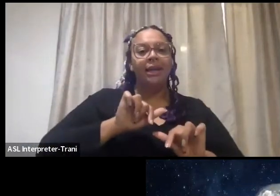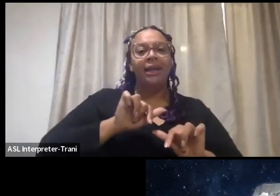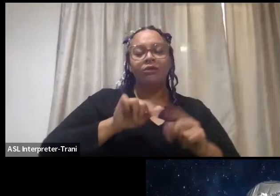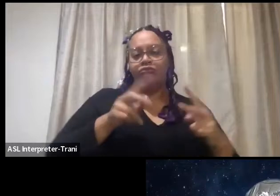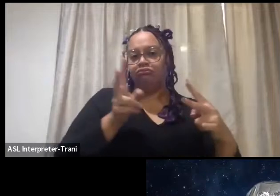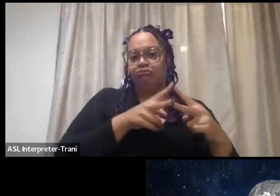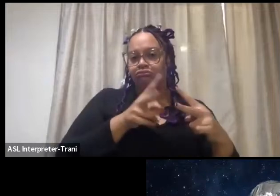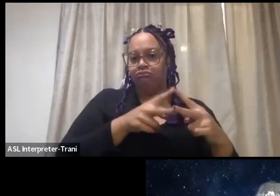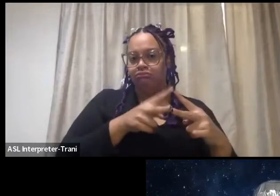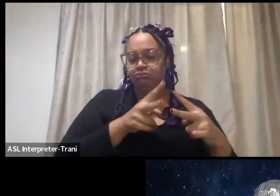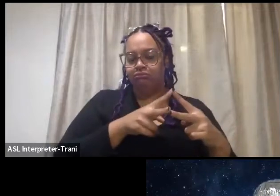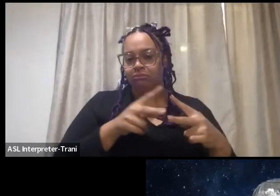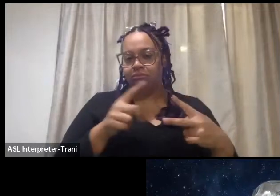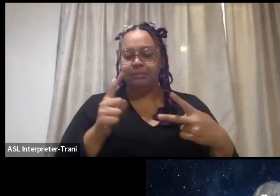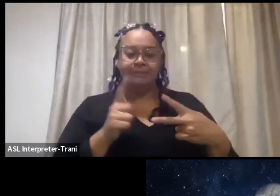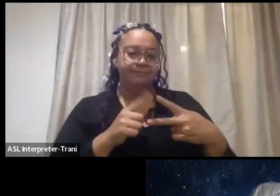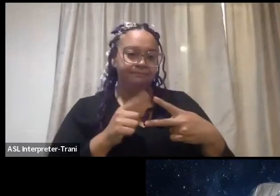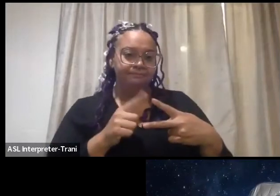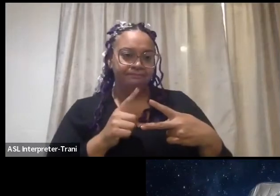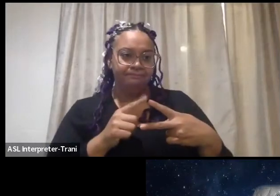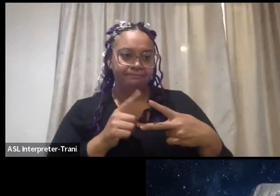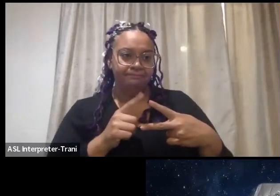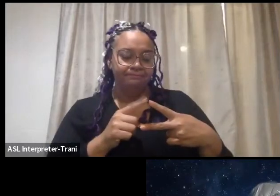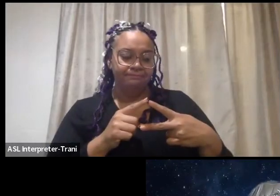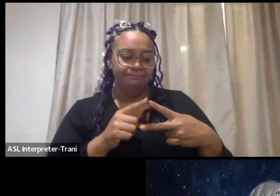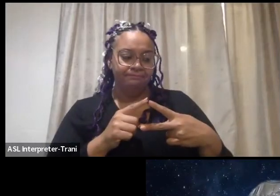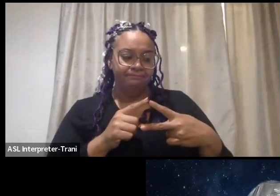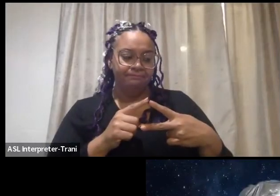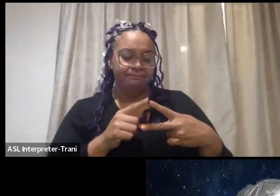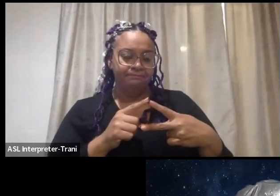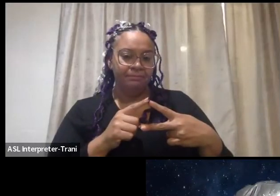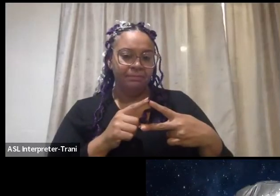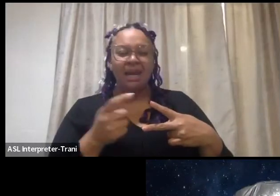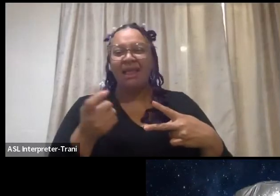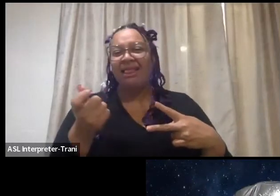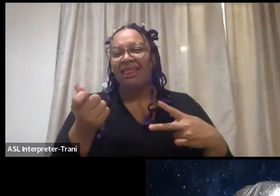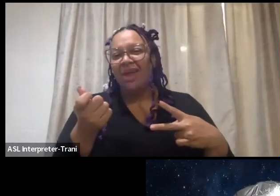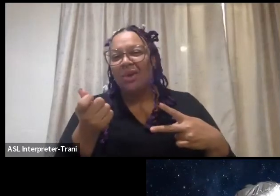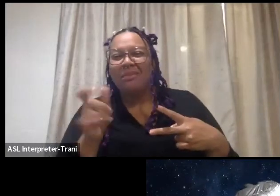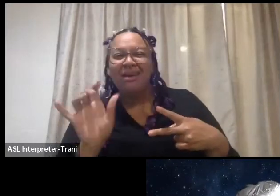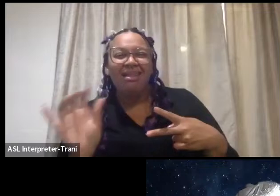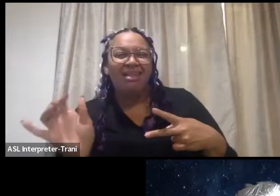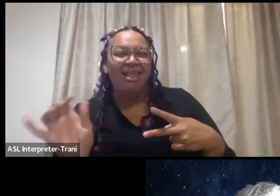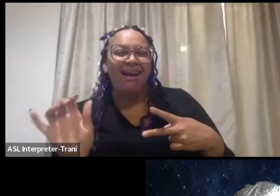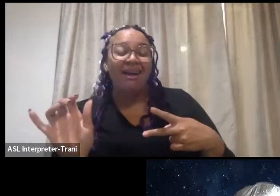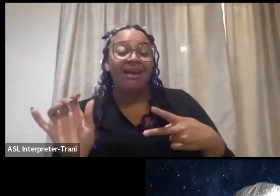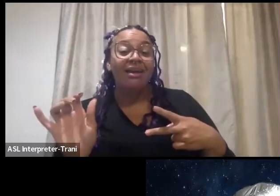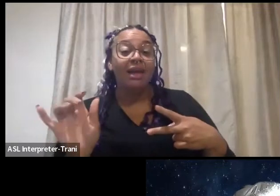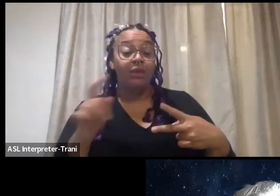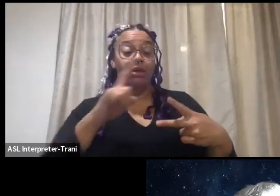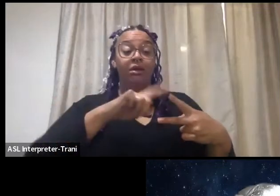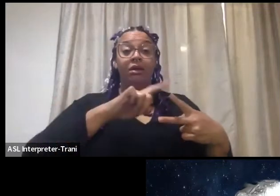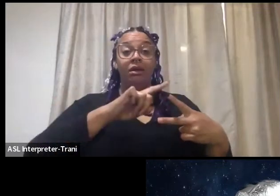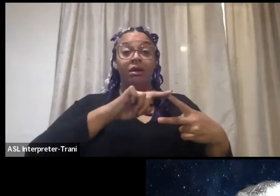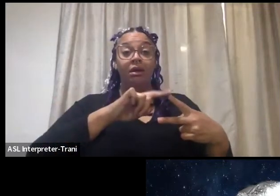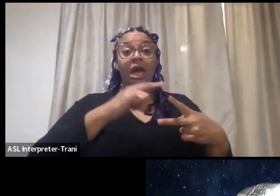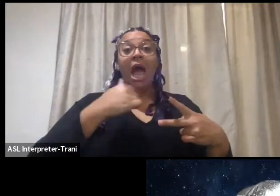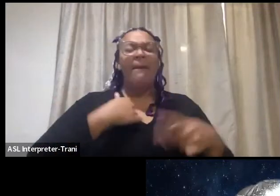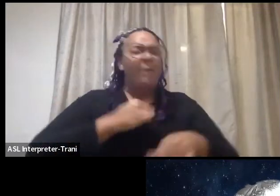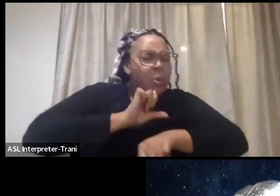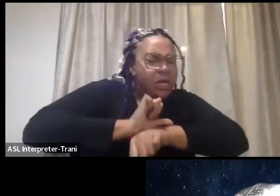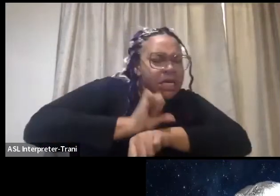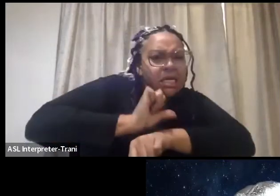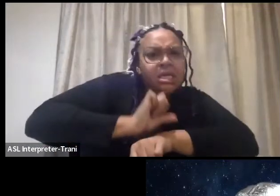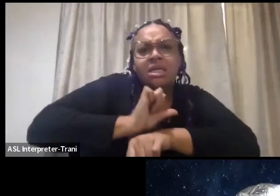ways. Um, that's a little bit like either I'm going to overwork